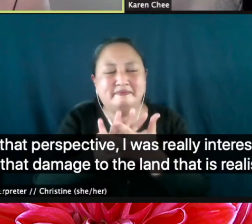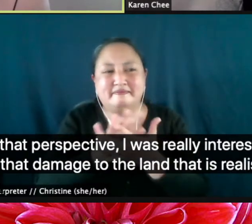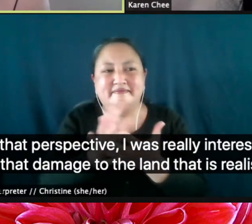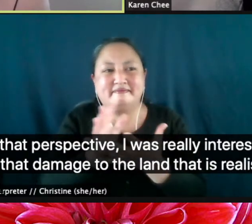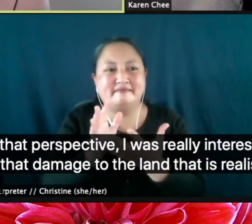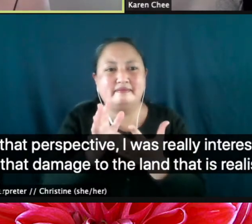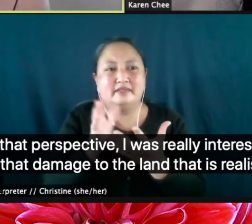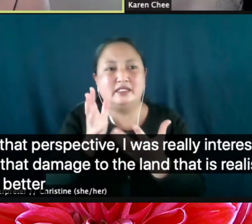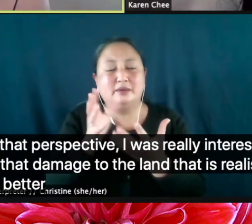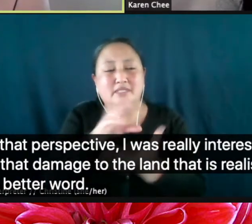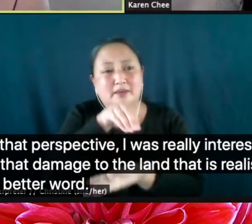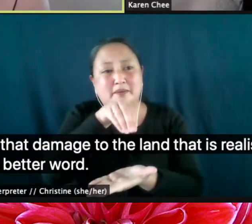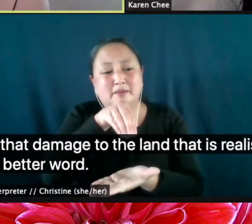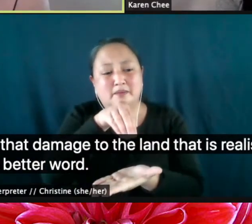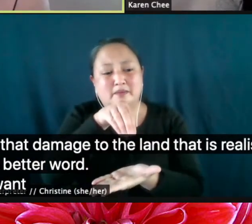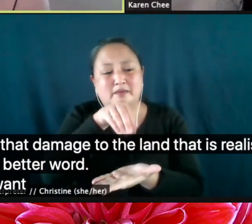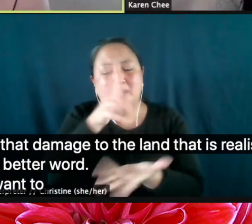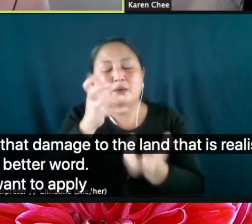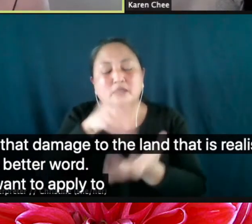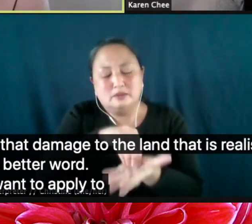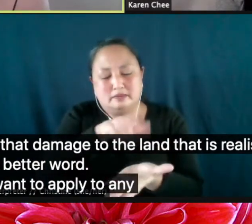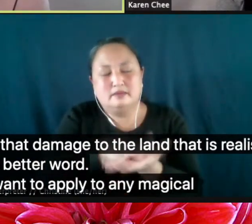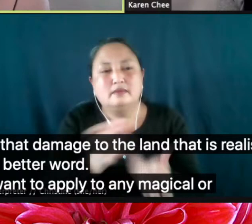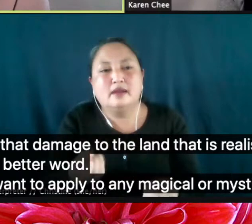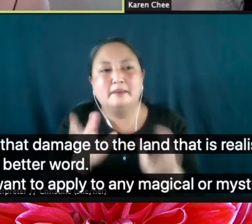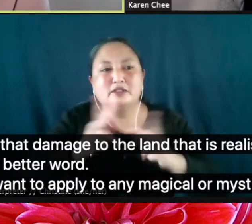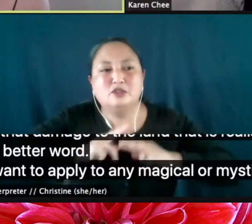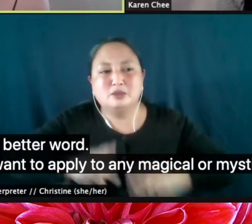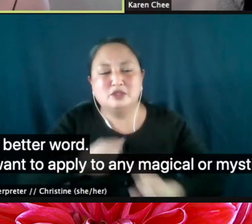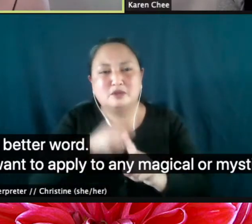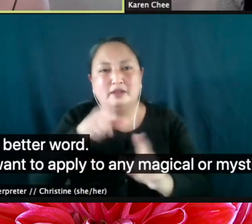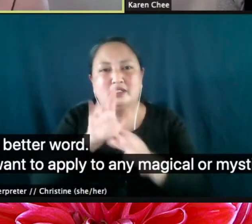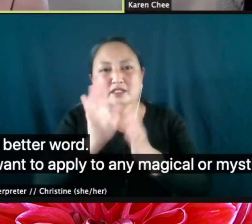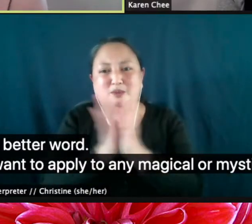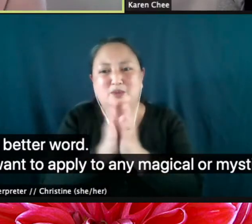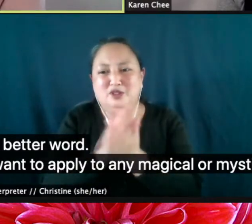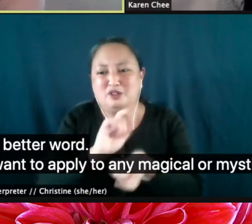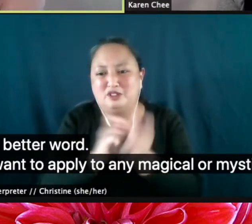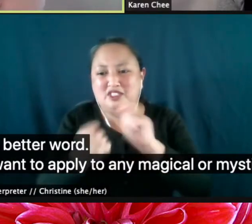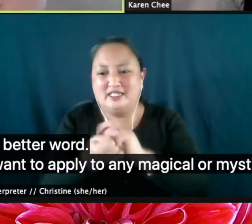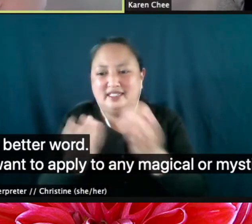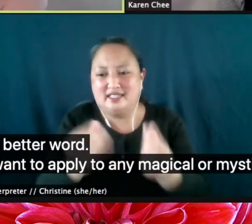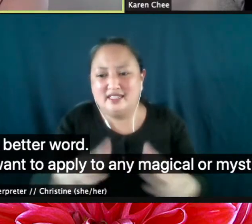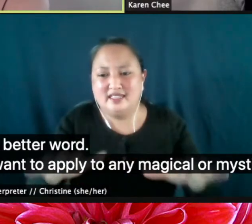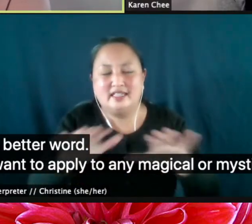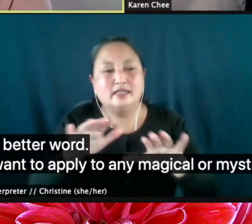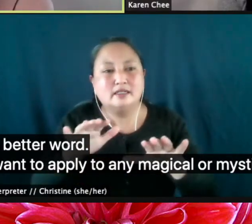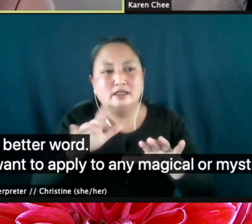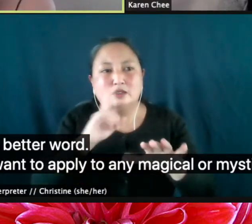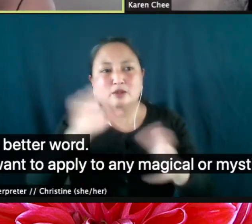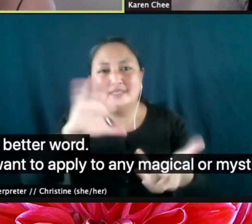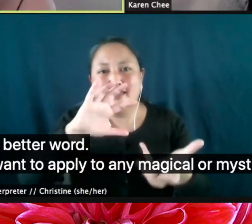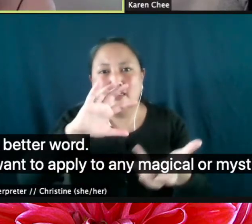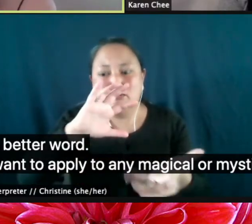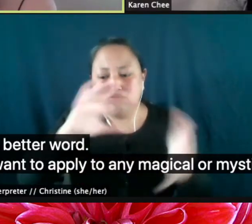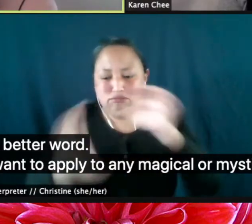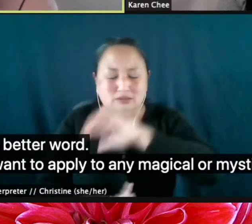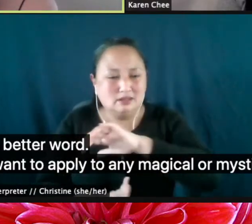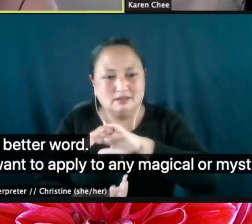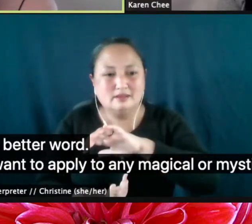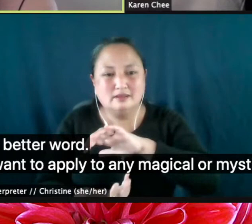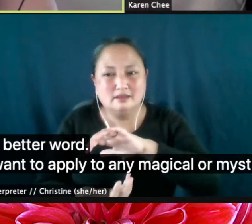to record how much the human beings in this book are changing the land to catastrophic effect.